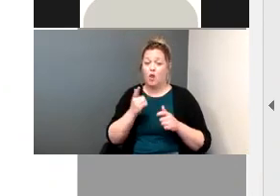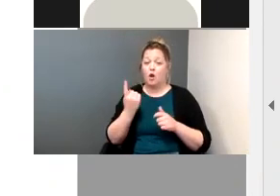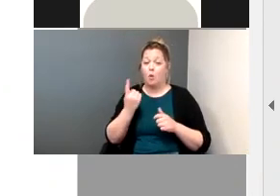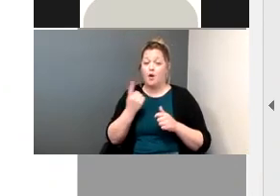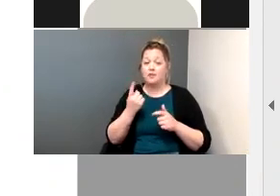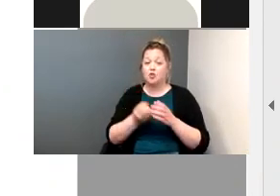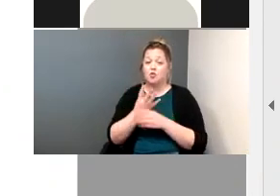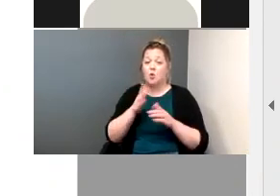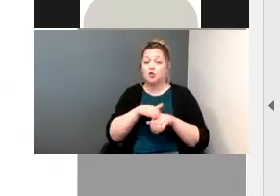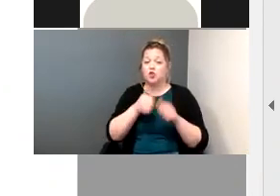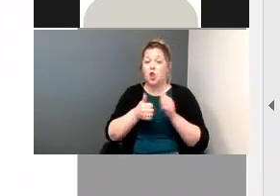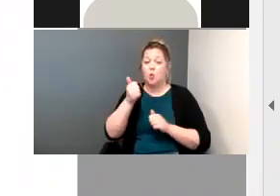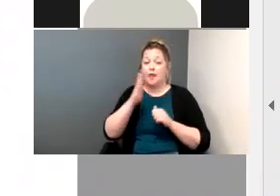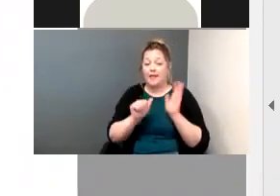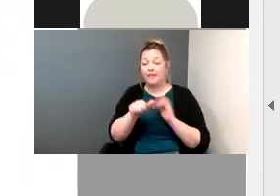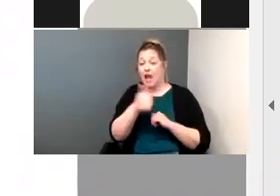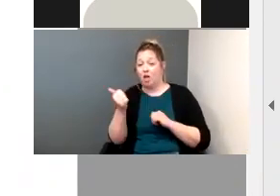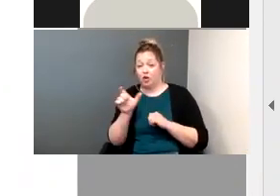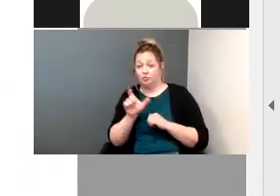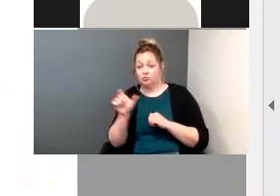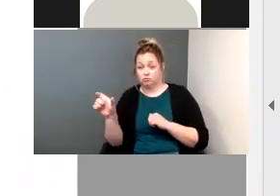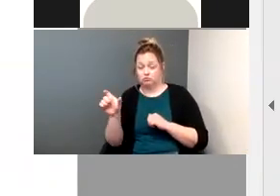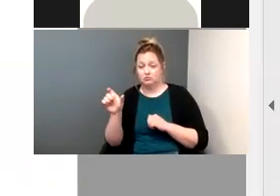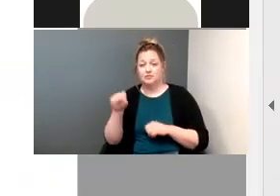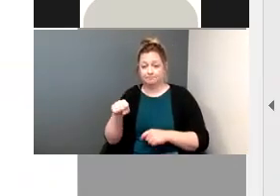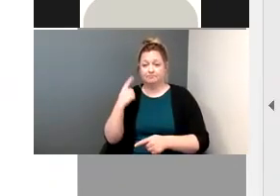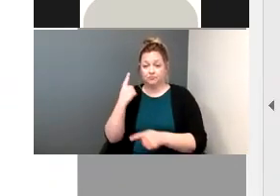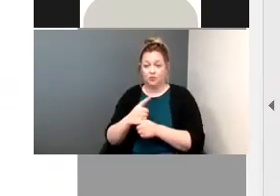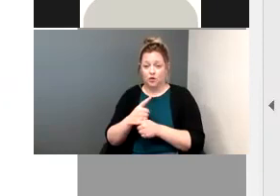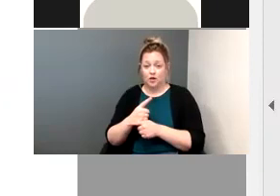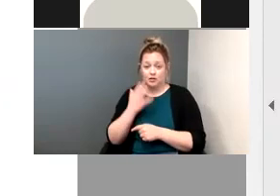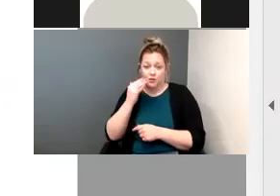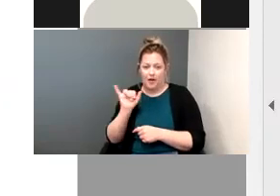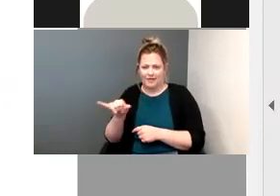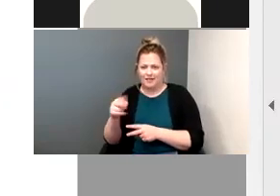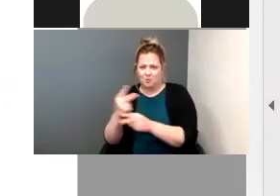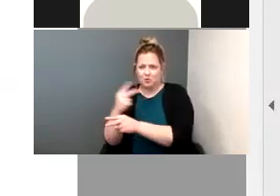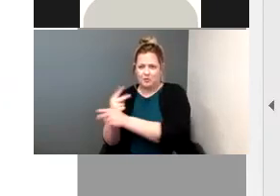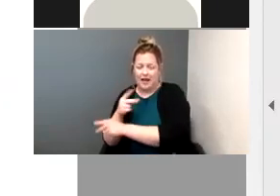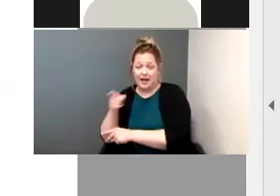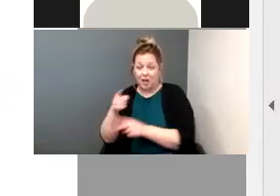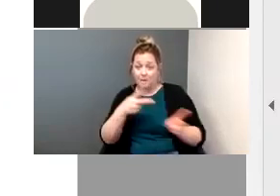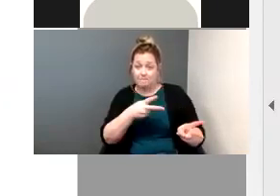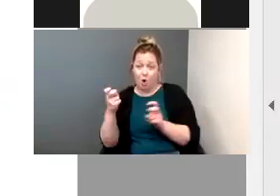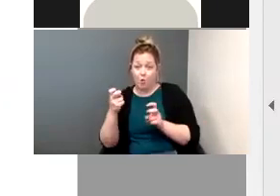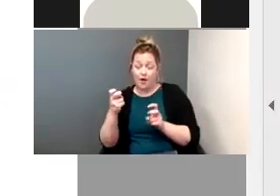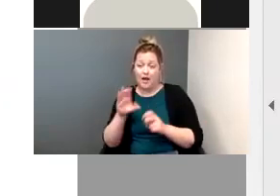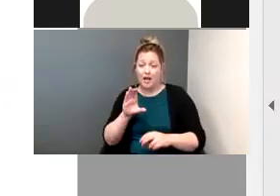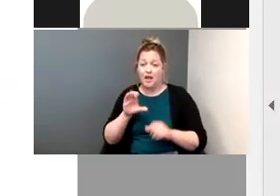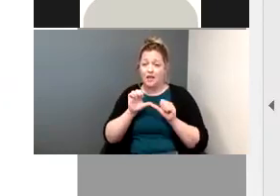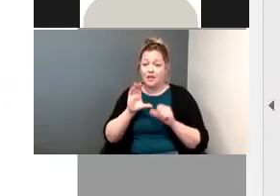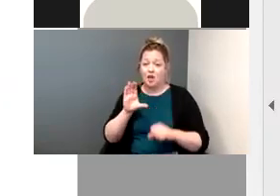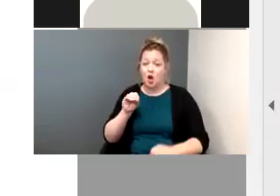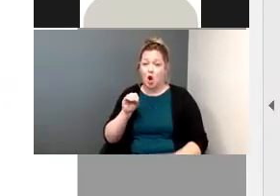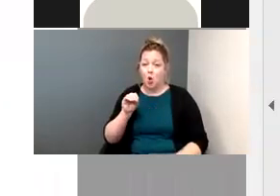10, right? Because we are just multiplying and basically we are just increasing the coefficients of our equation. So this function will always grow faster